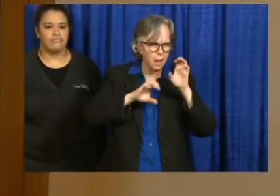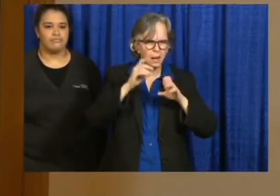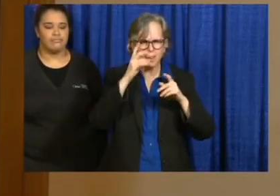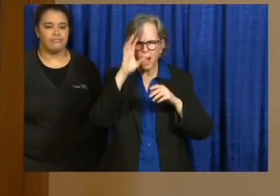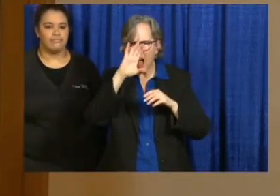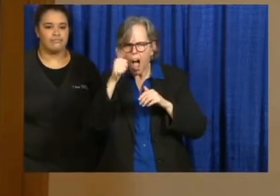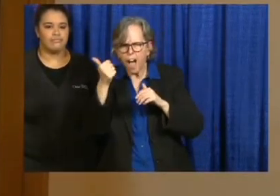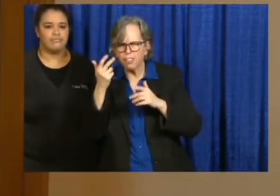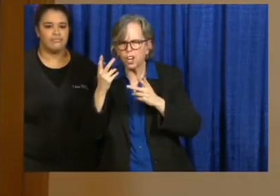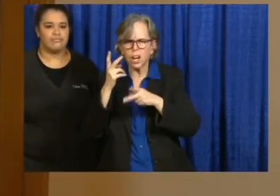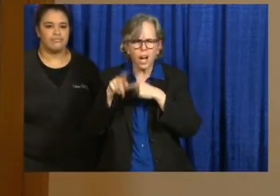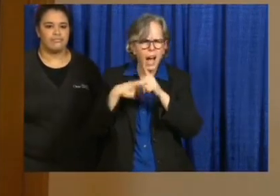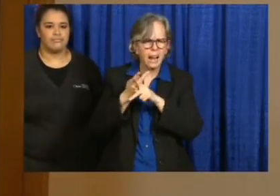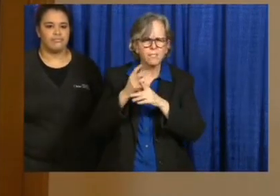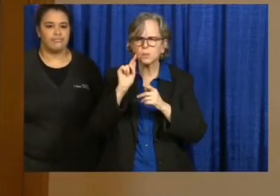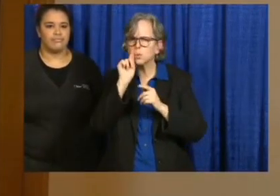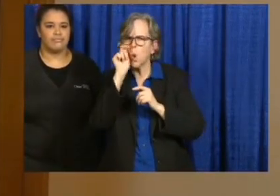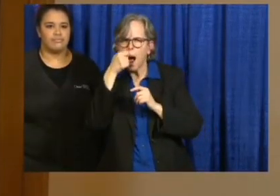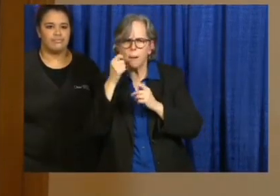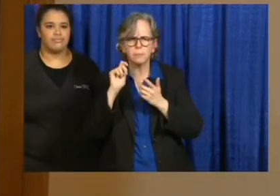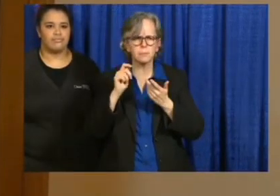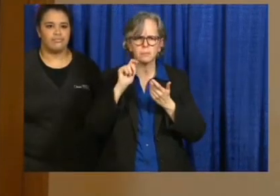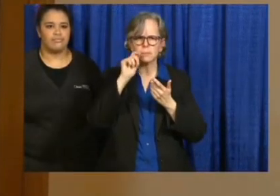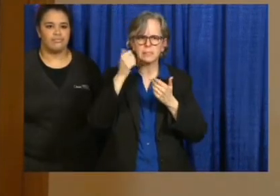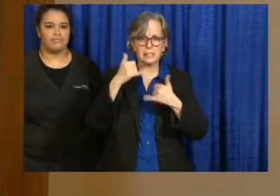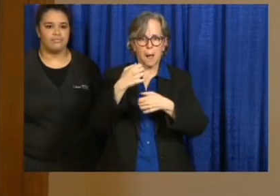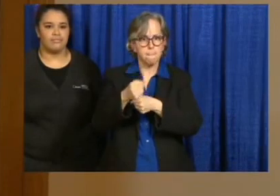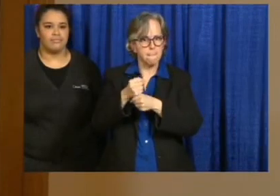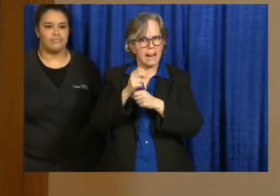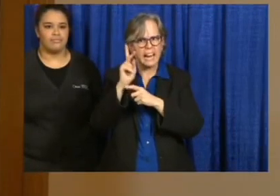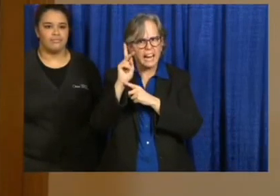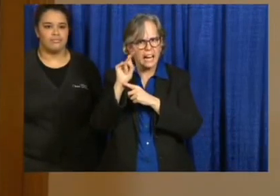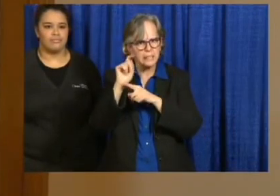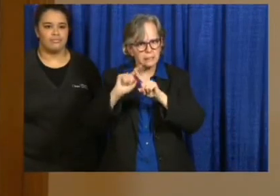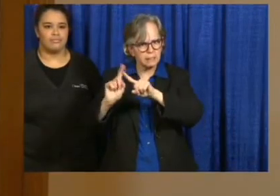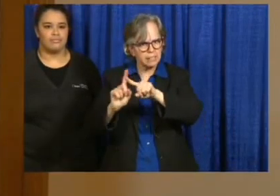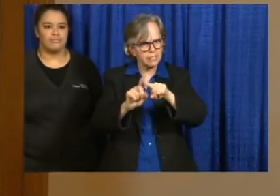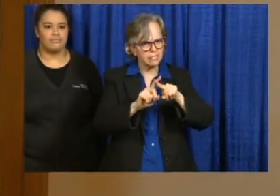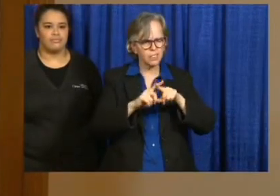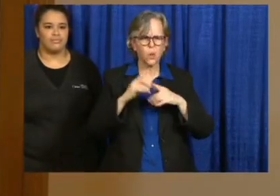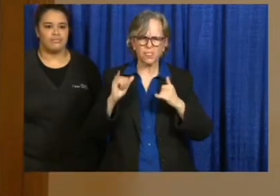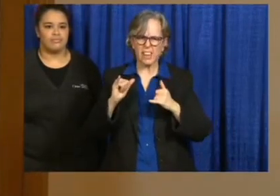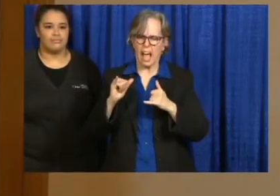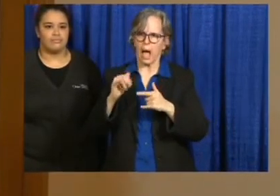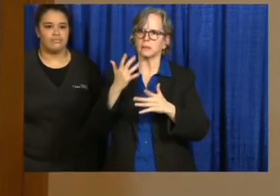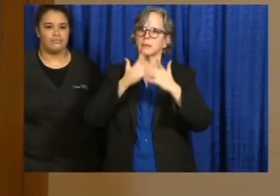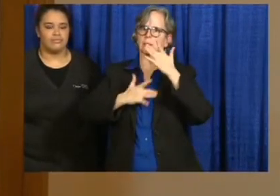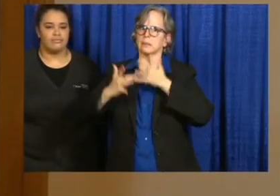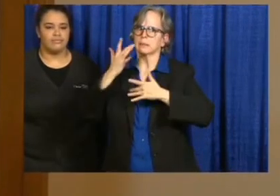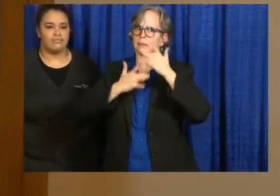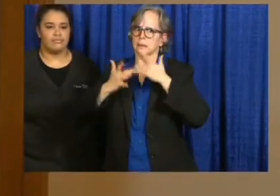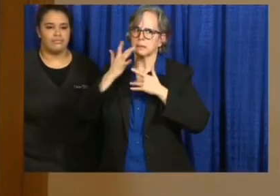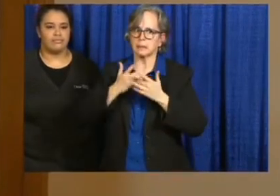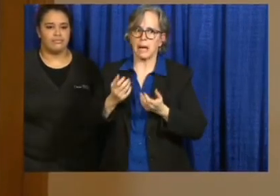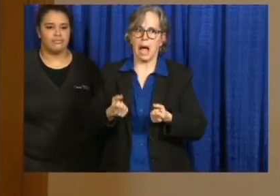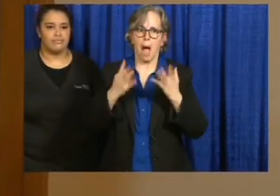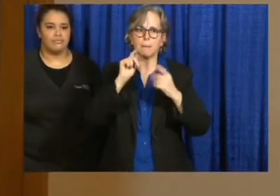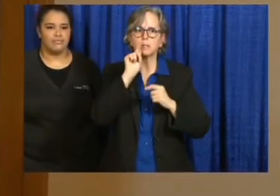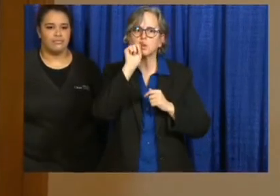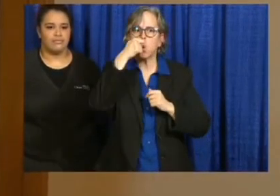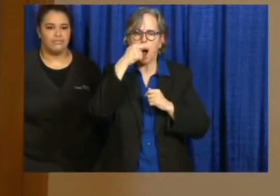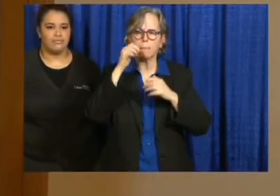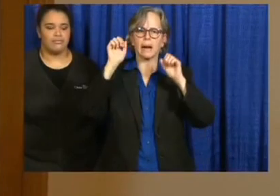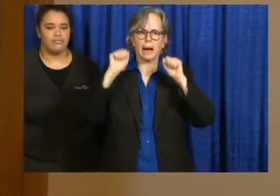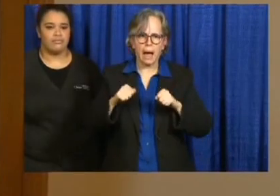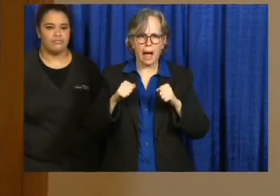saline. We're still making kits. So we're still limited by the amount of swabs we can do.